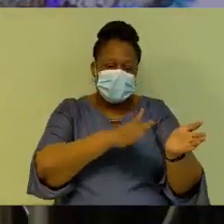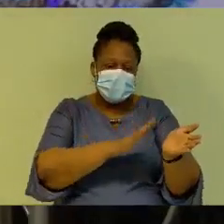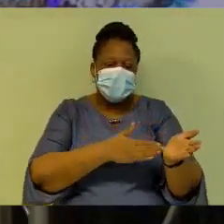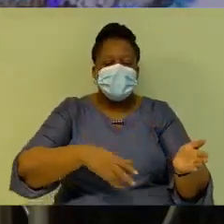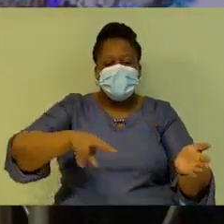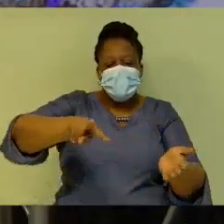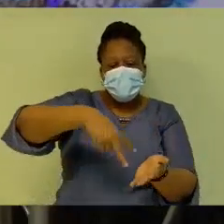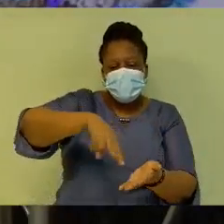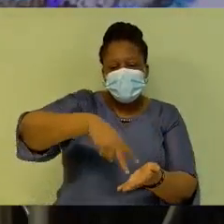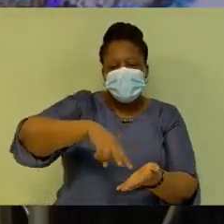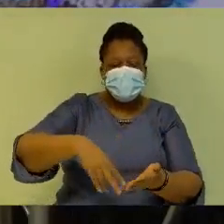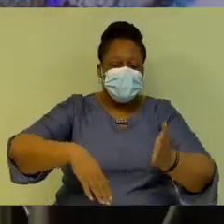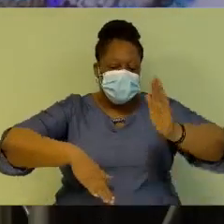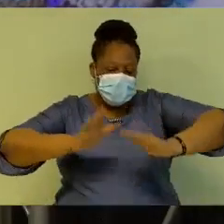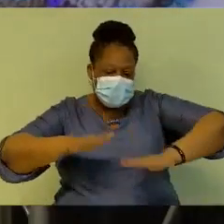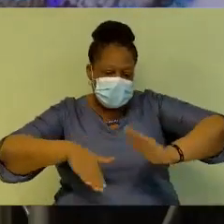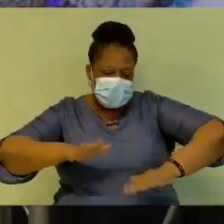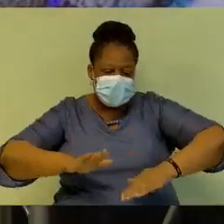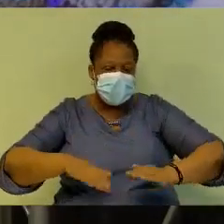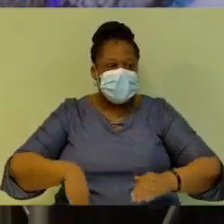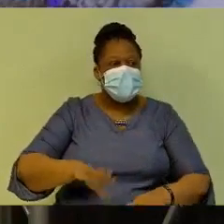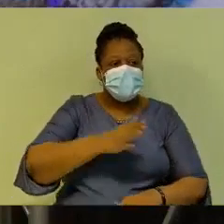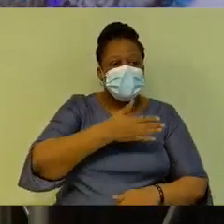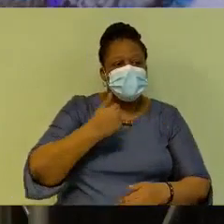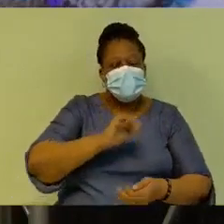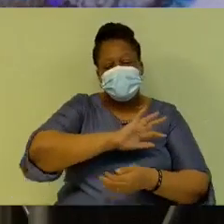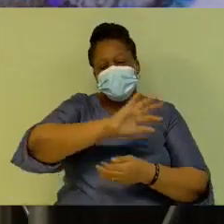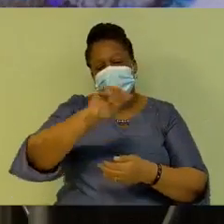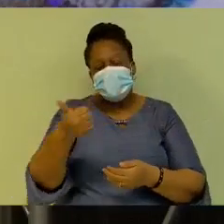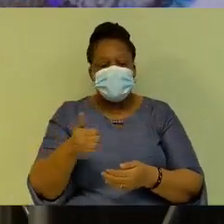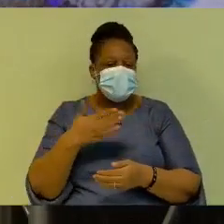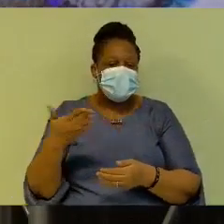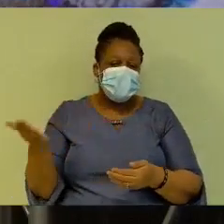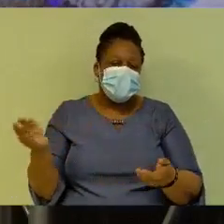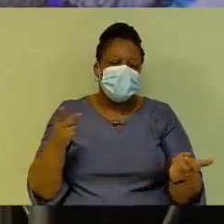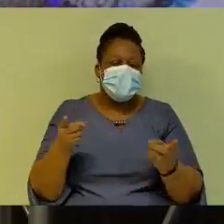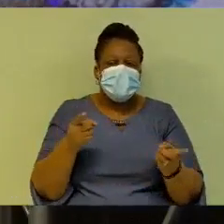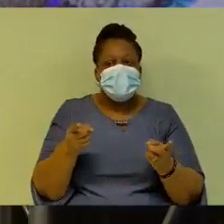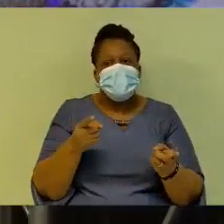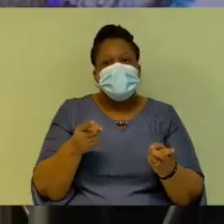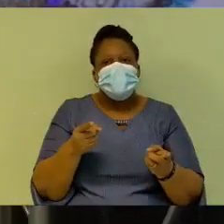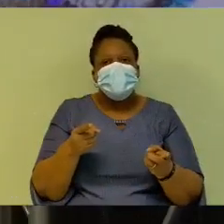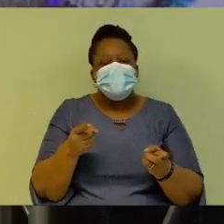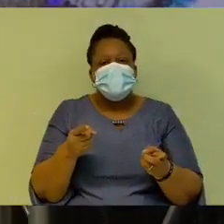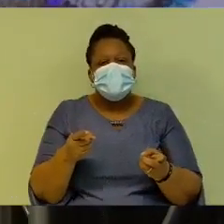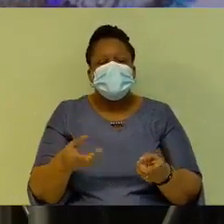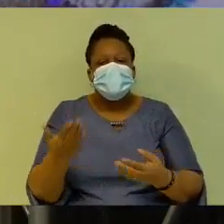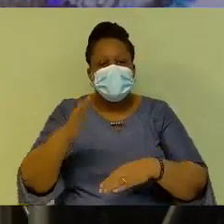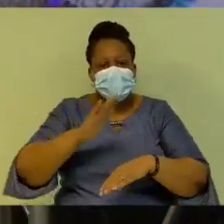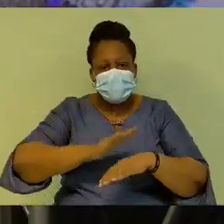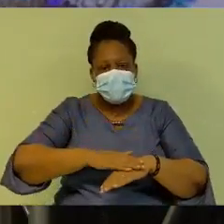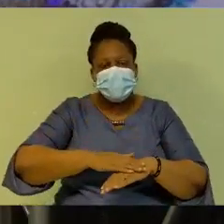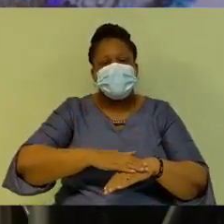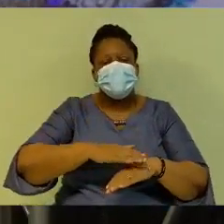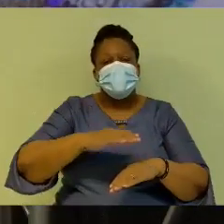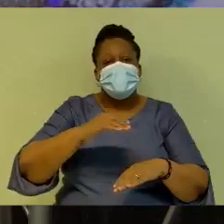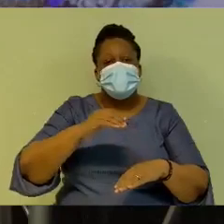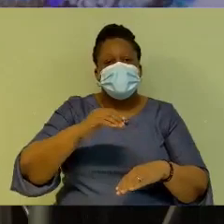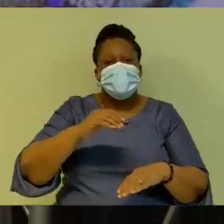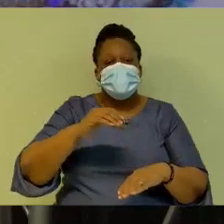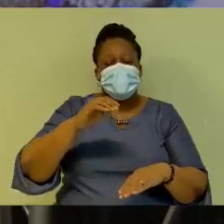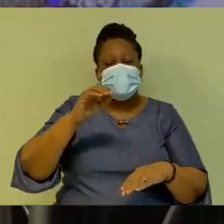dancing, and drumming, amongst other things. The video production has been posted on the Explorers